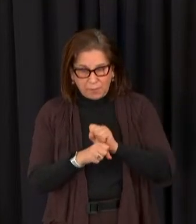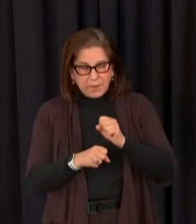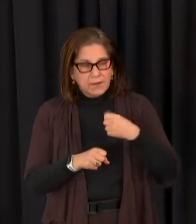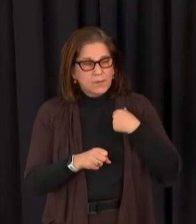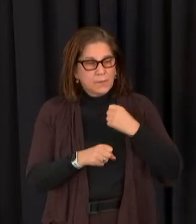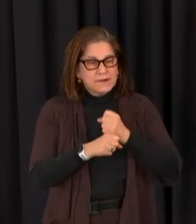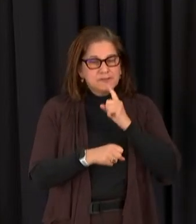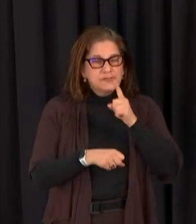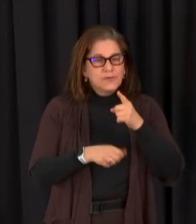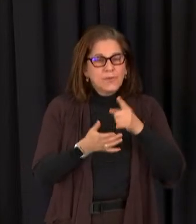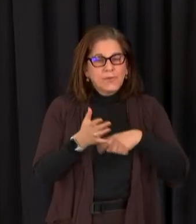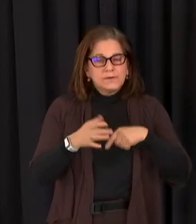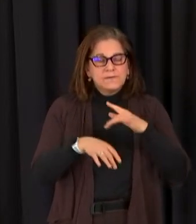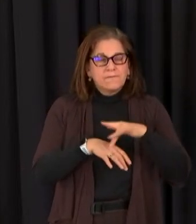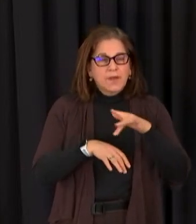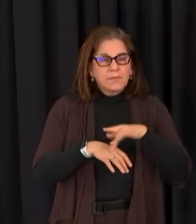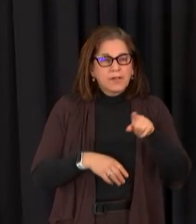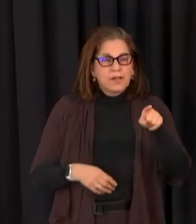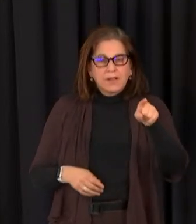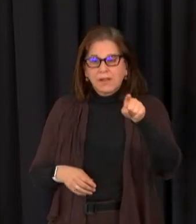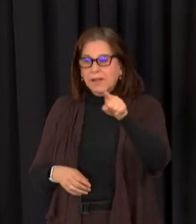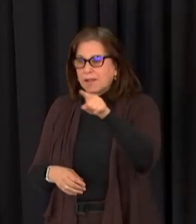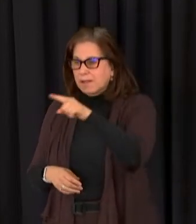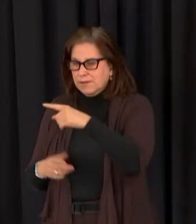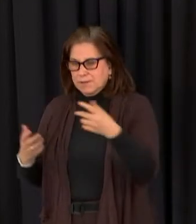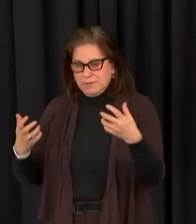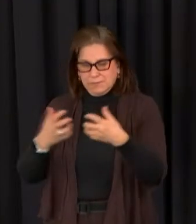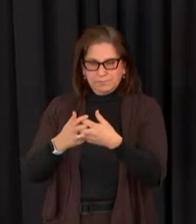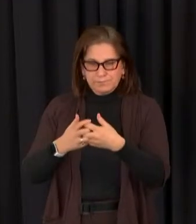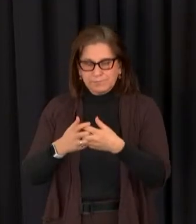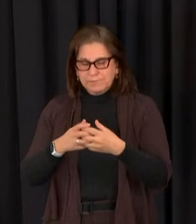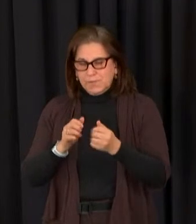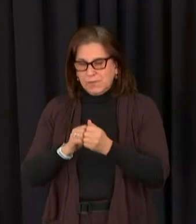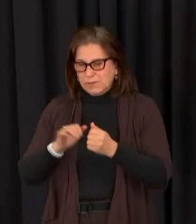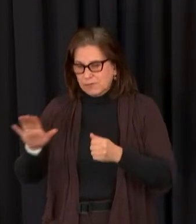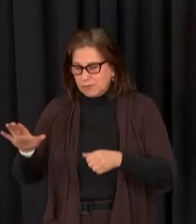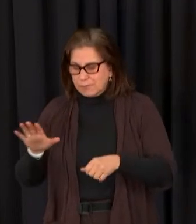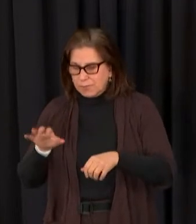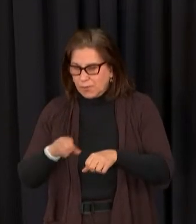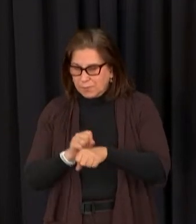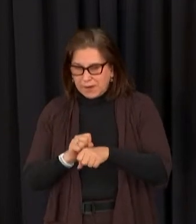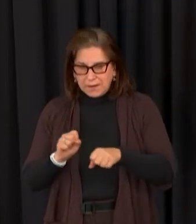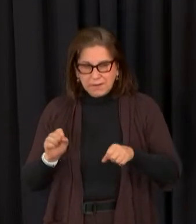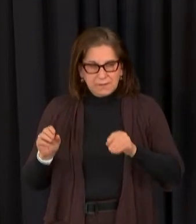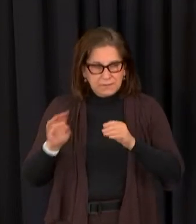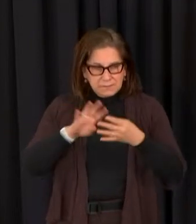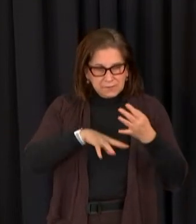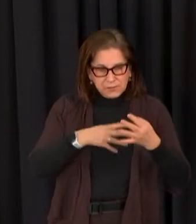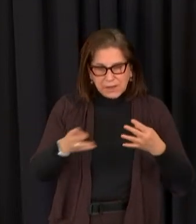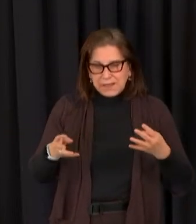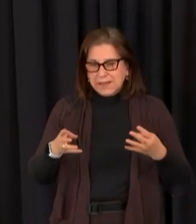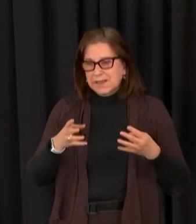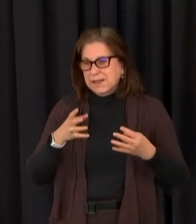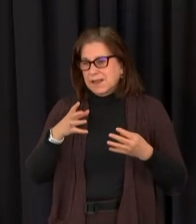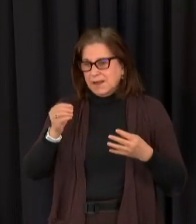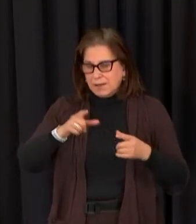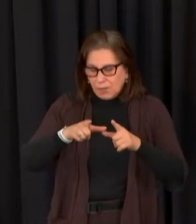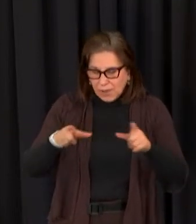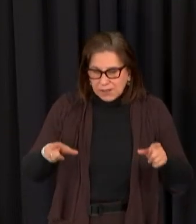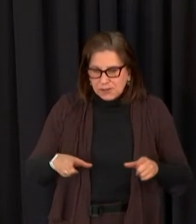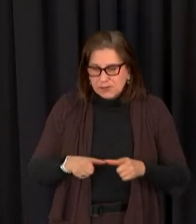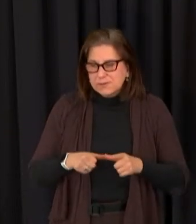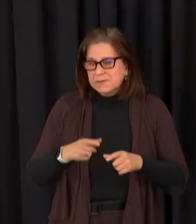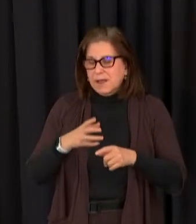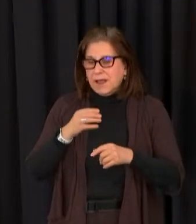that we know how many appointments are available and we can schedule it properly and prevent vaccine